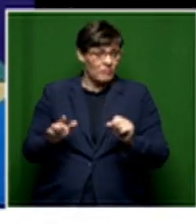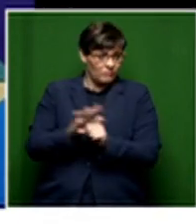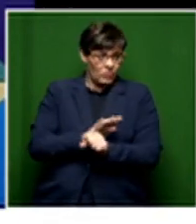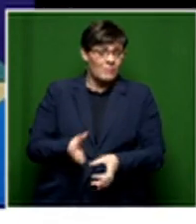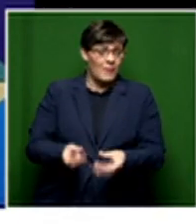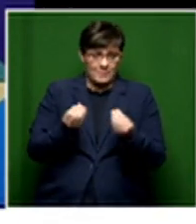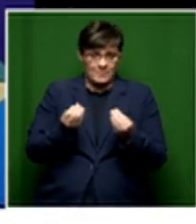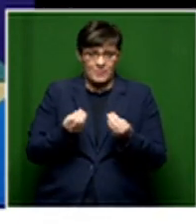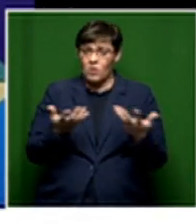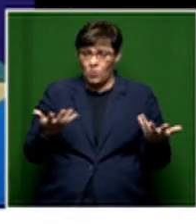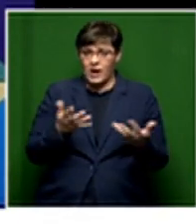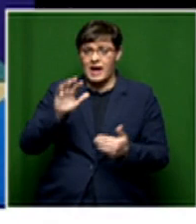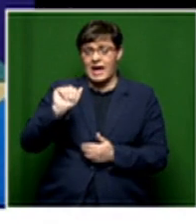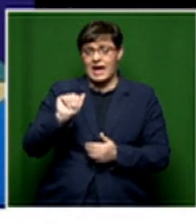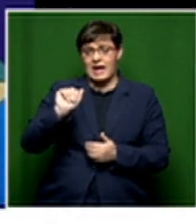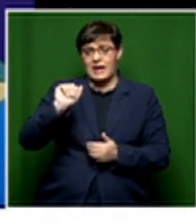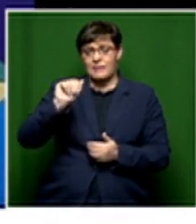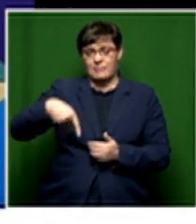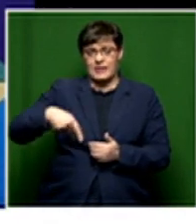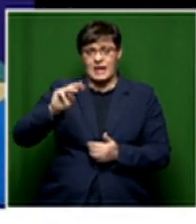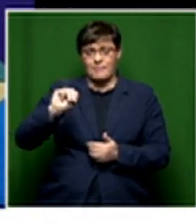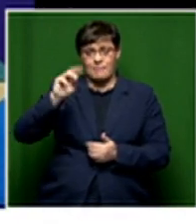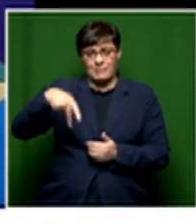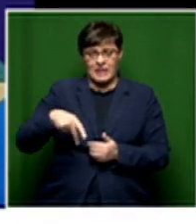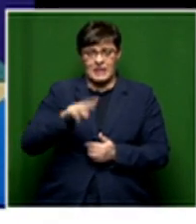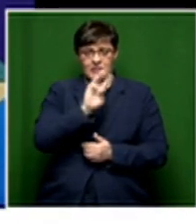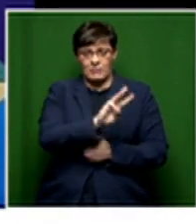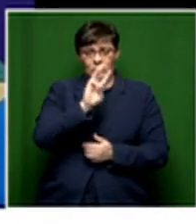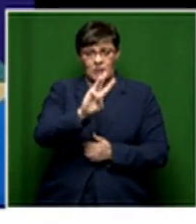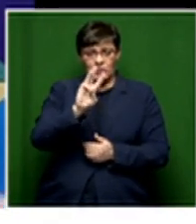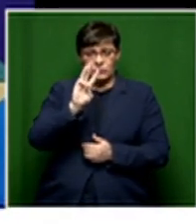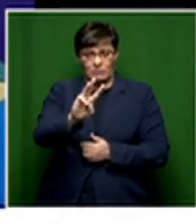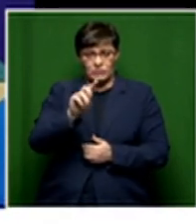program on the APMP website, which is